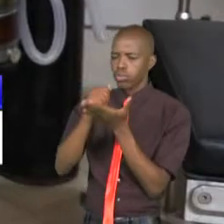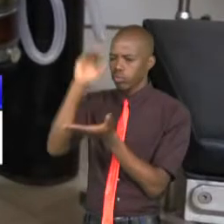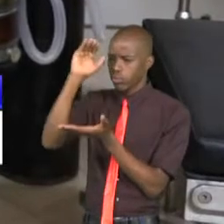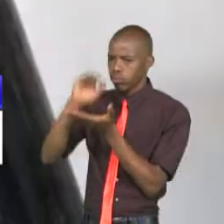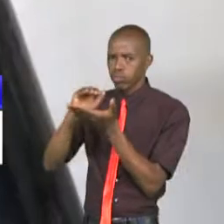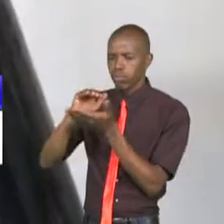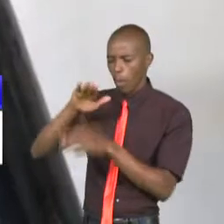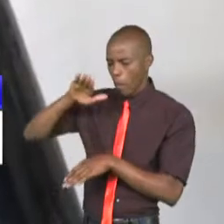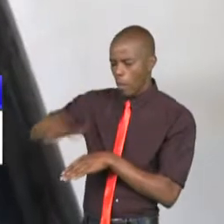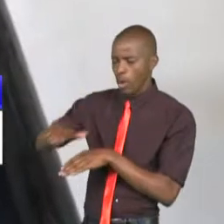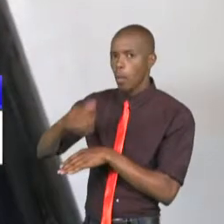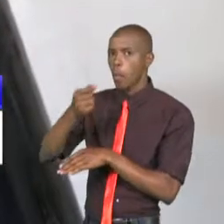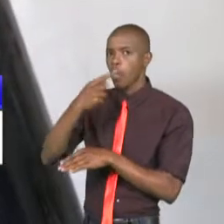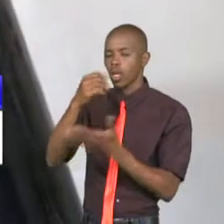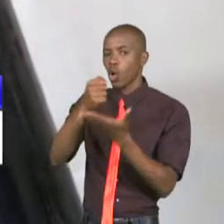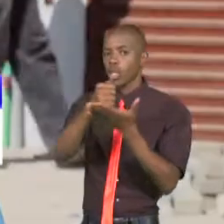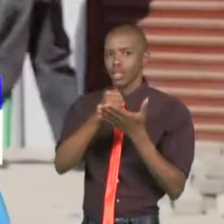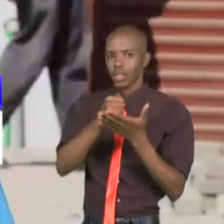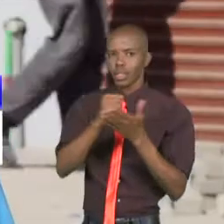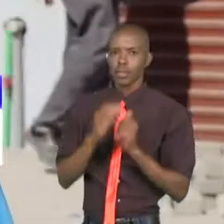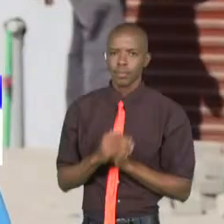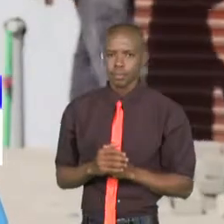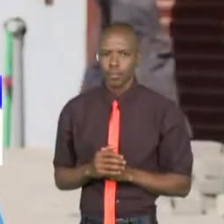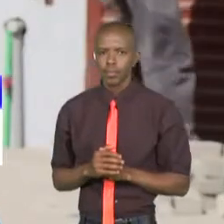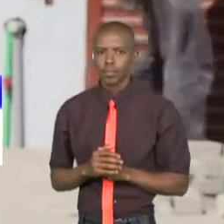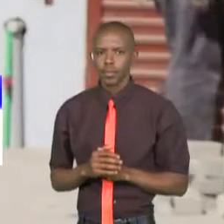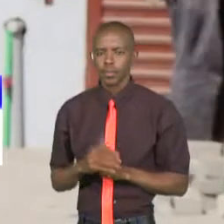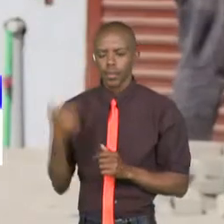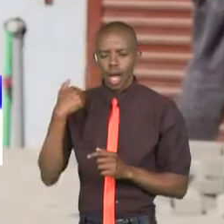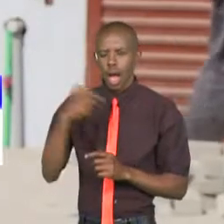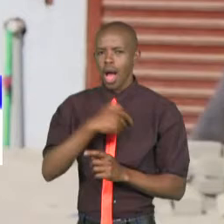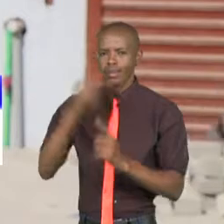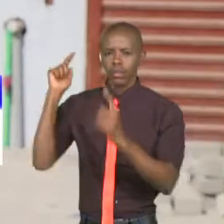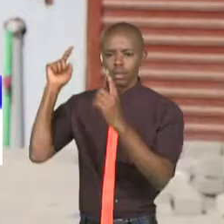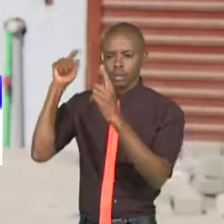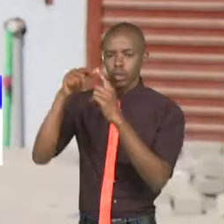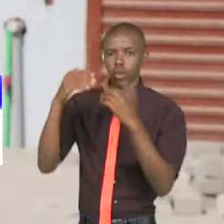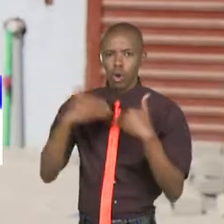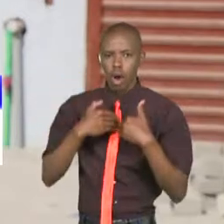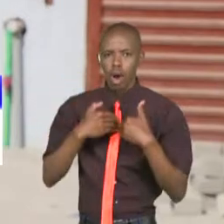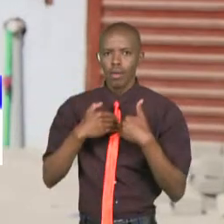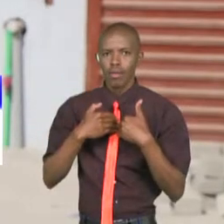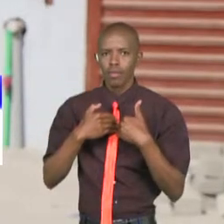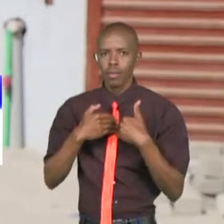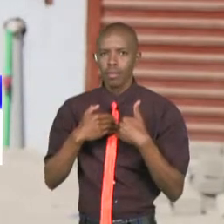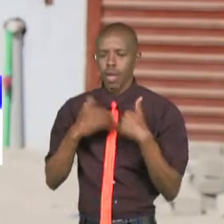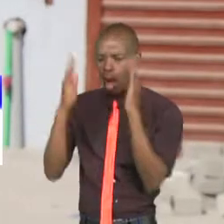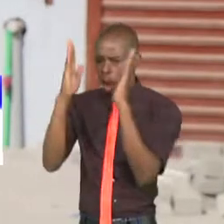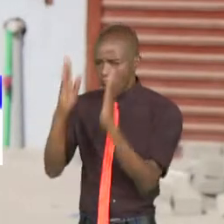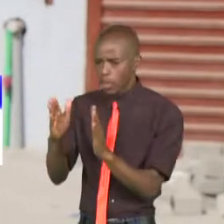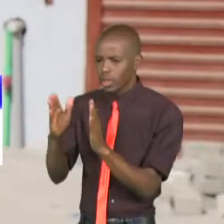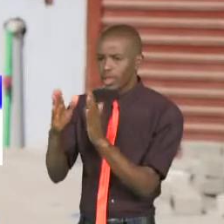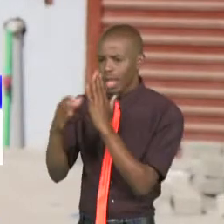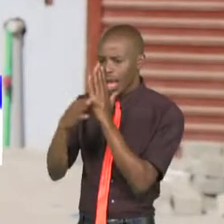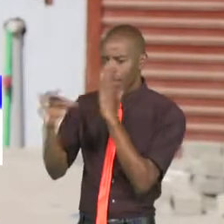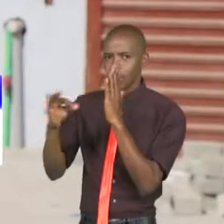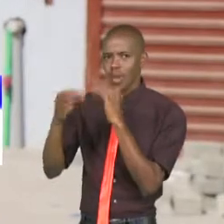delayed medical assistance. And we intend to have an ophthalmologist amongst us so that any surgical case is